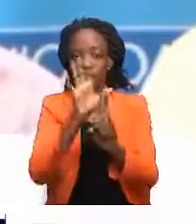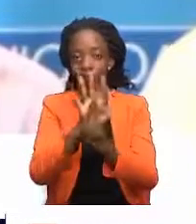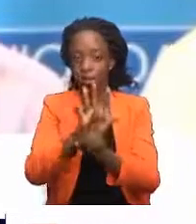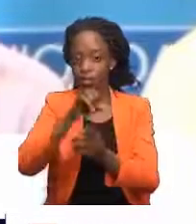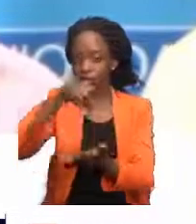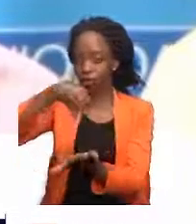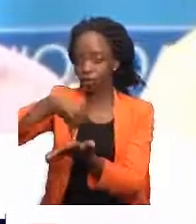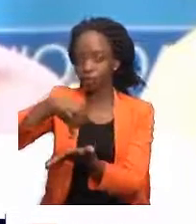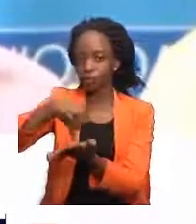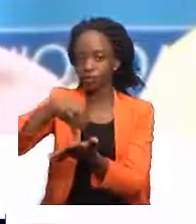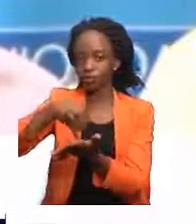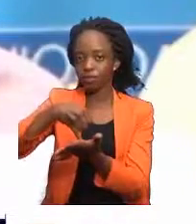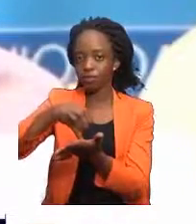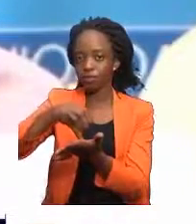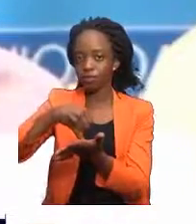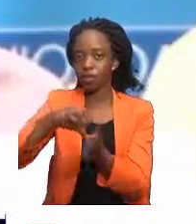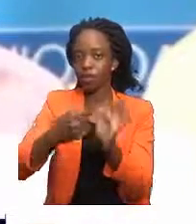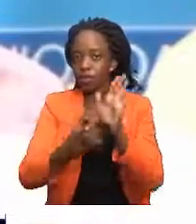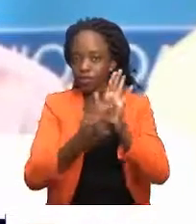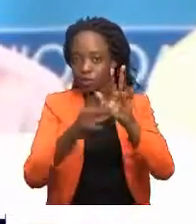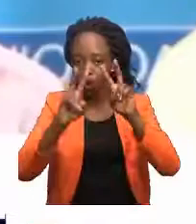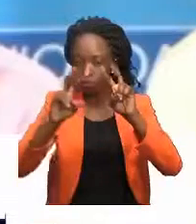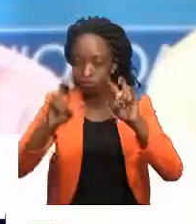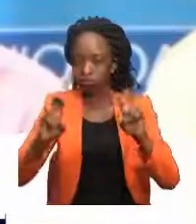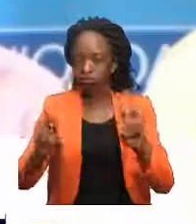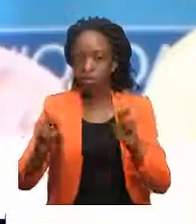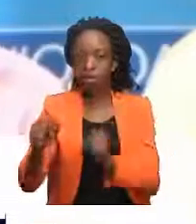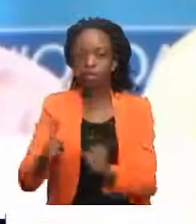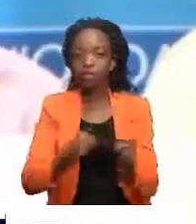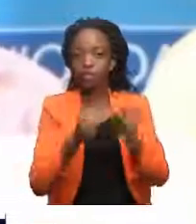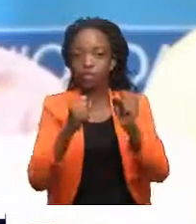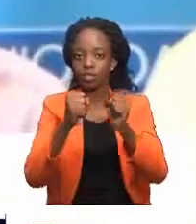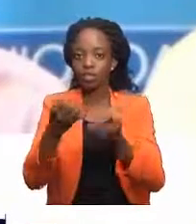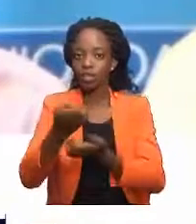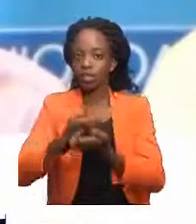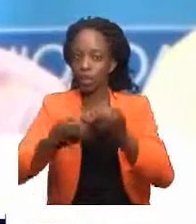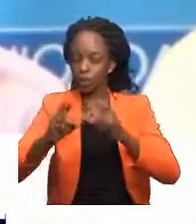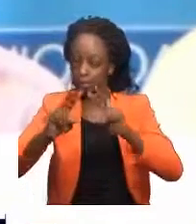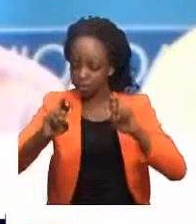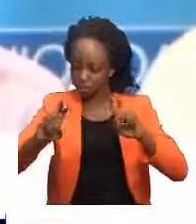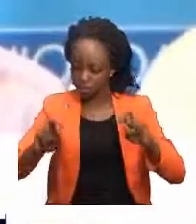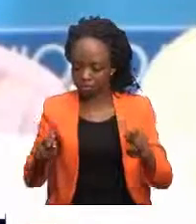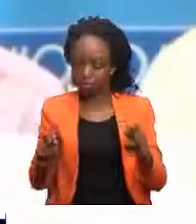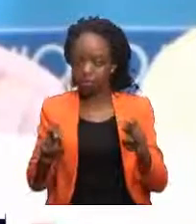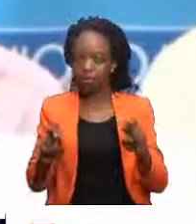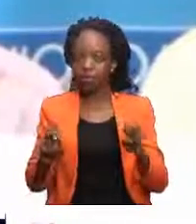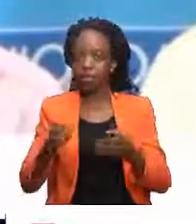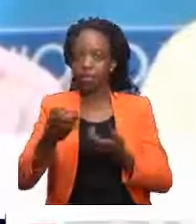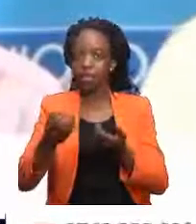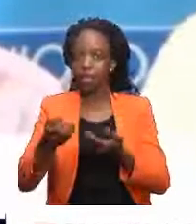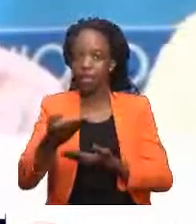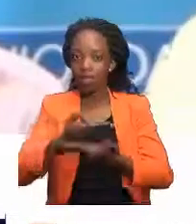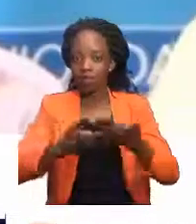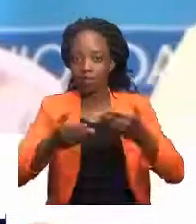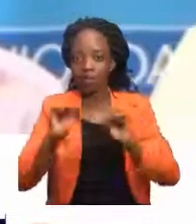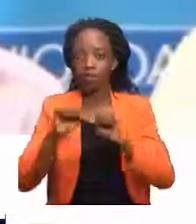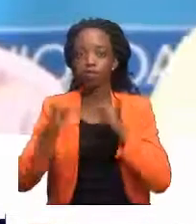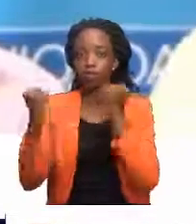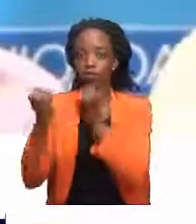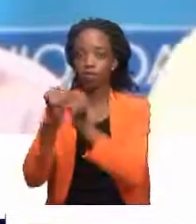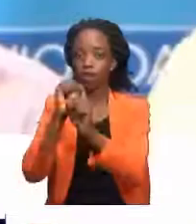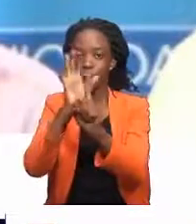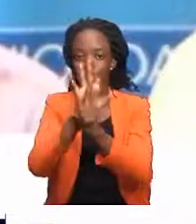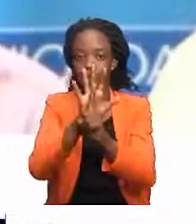including feasibility studies, strategic environmental assessment, environmental social impact